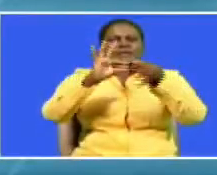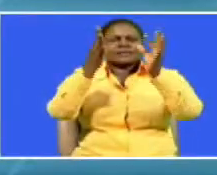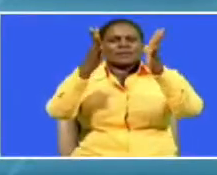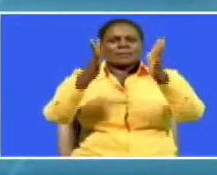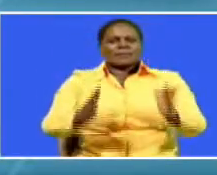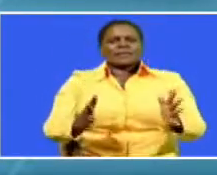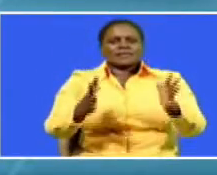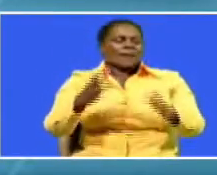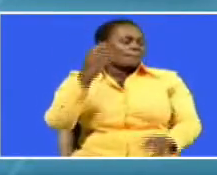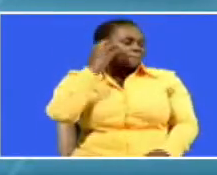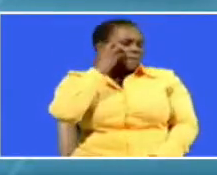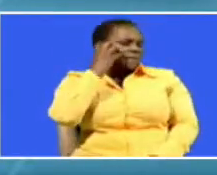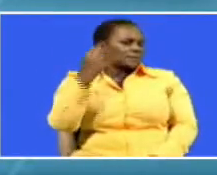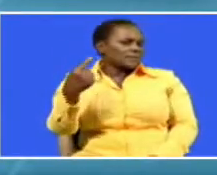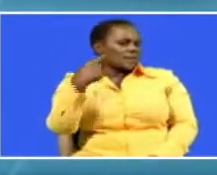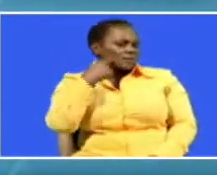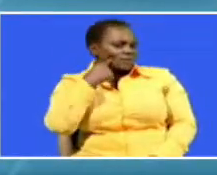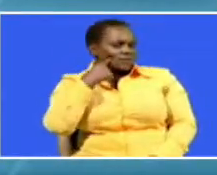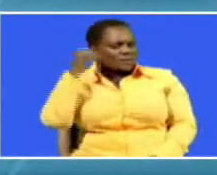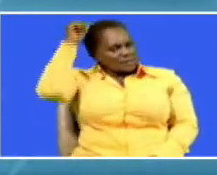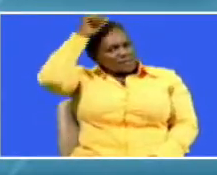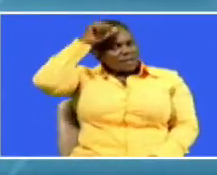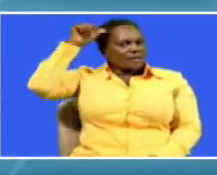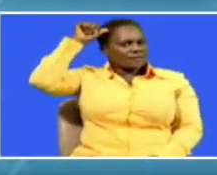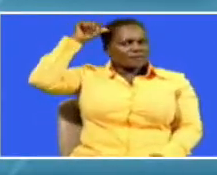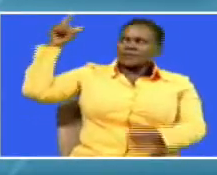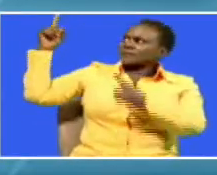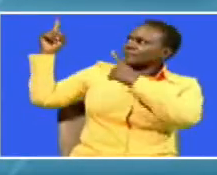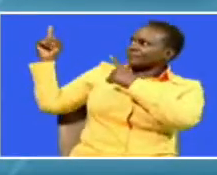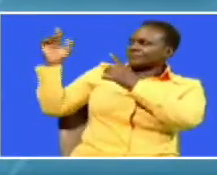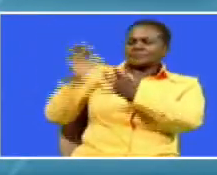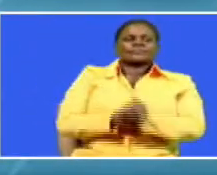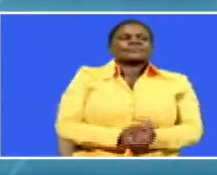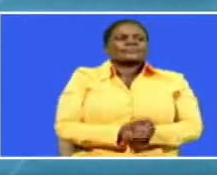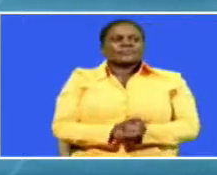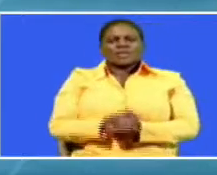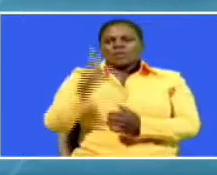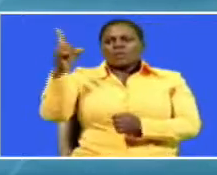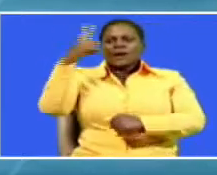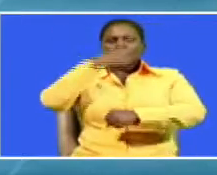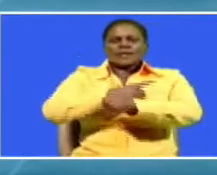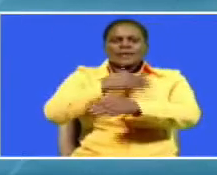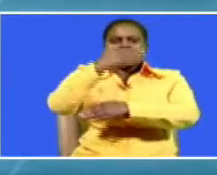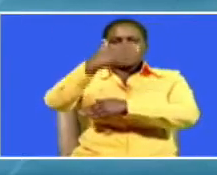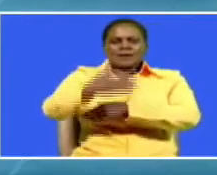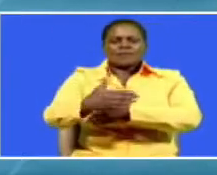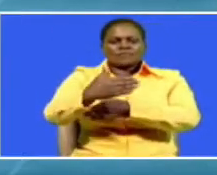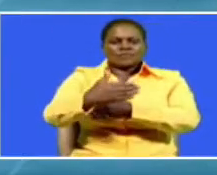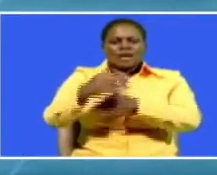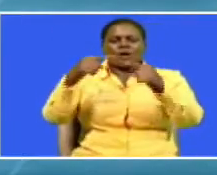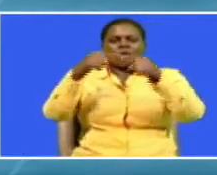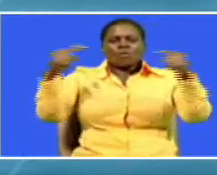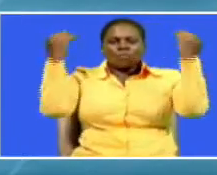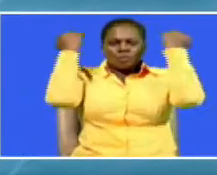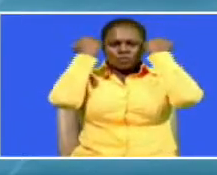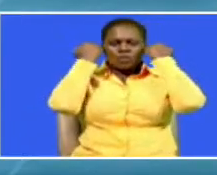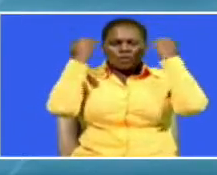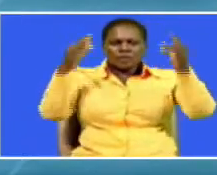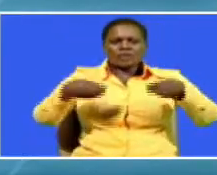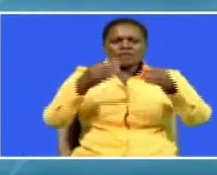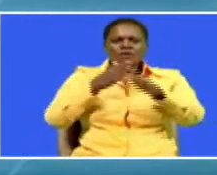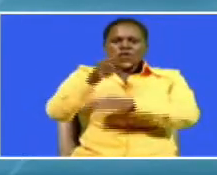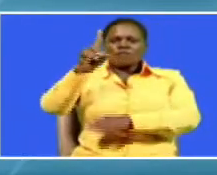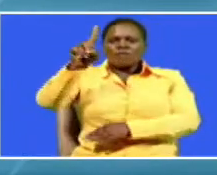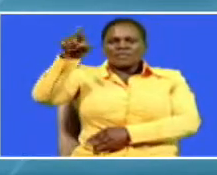and language interpreter is Maresha Witi, and I am Ashley Missouri. Now, barely a day after the Court of Appeal granted over